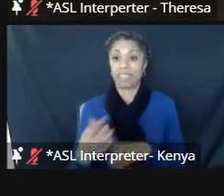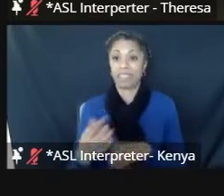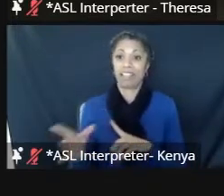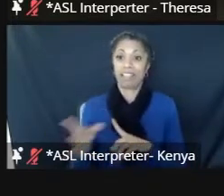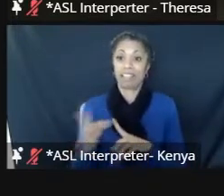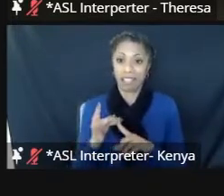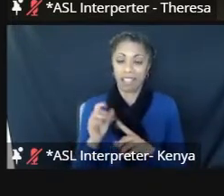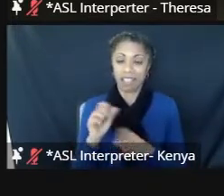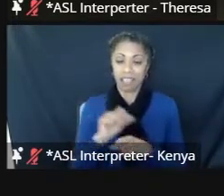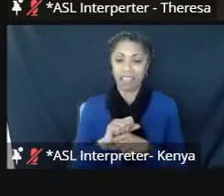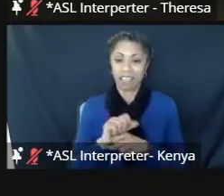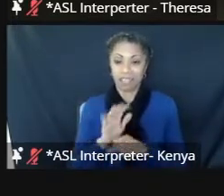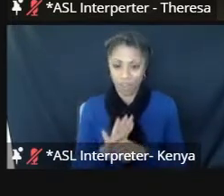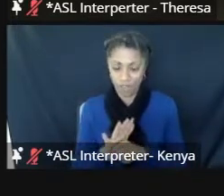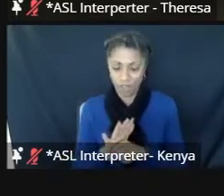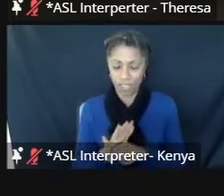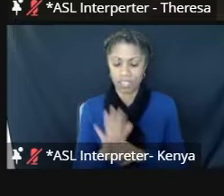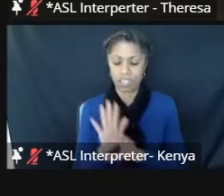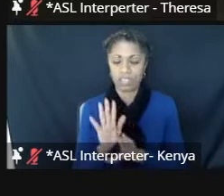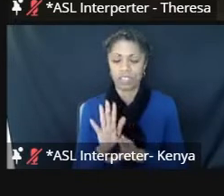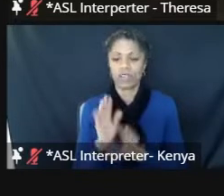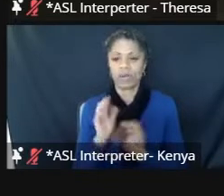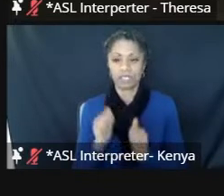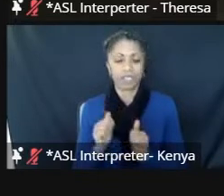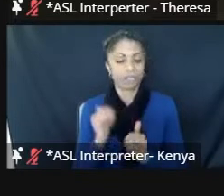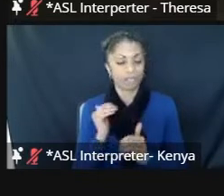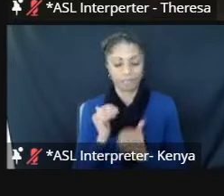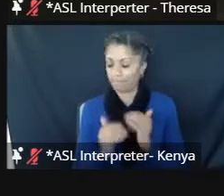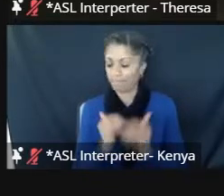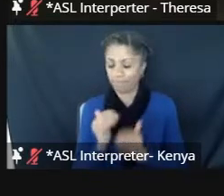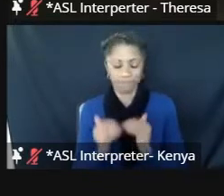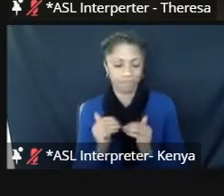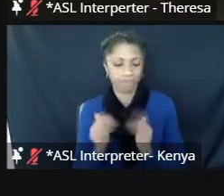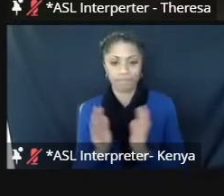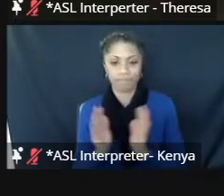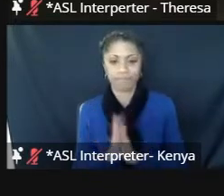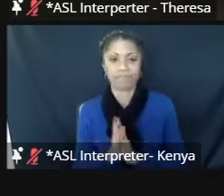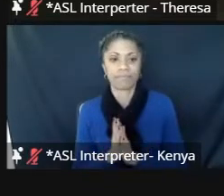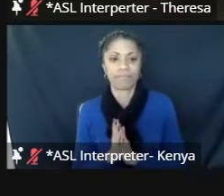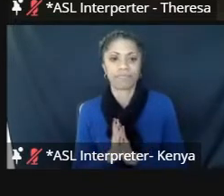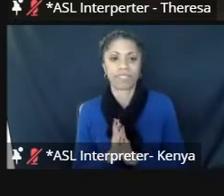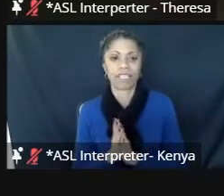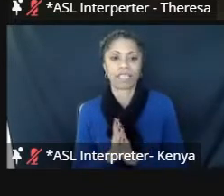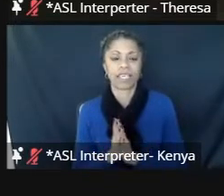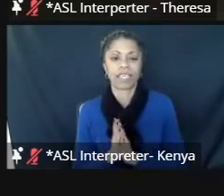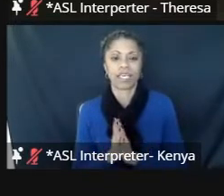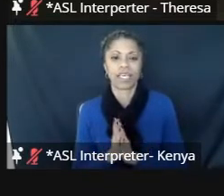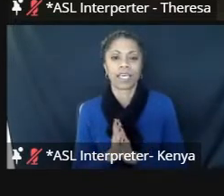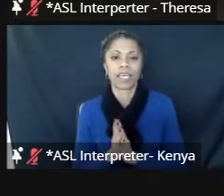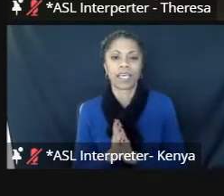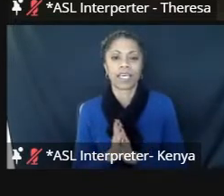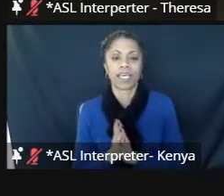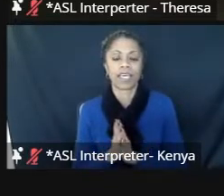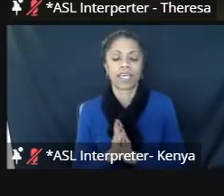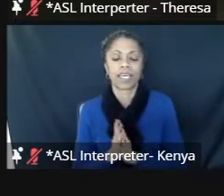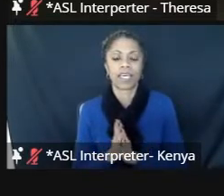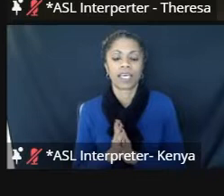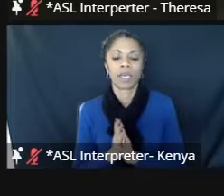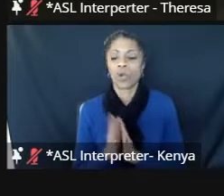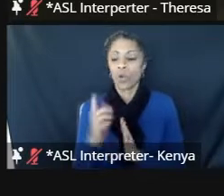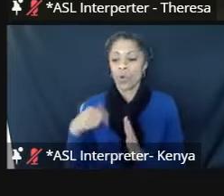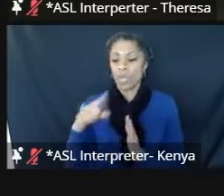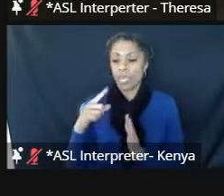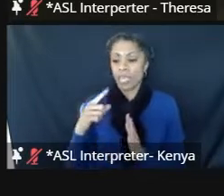going to power through this. Our slide. So we were very pleased with our application